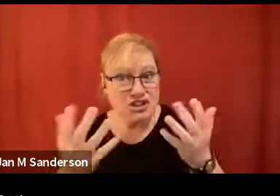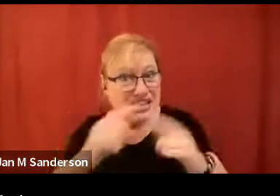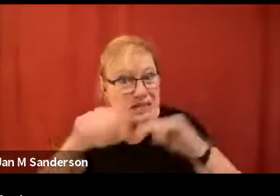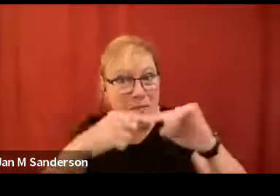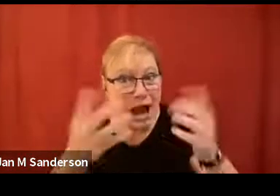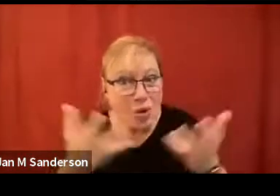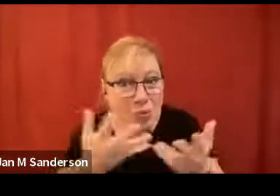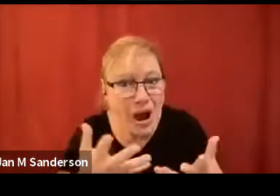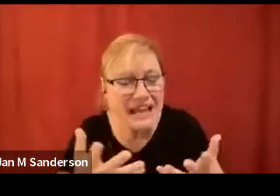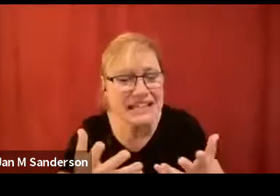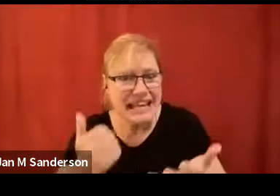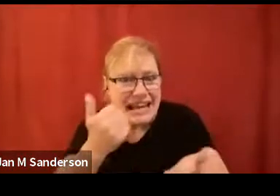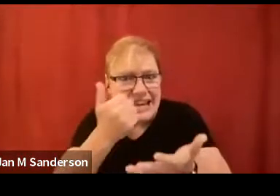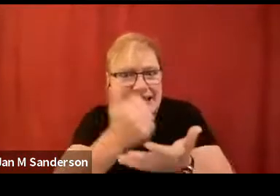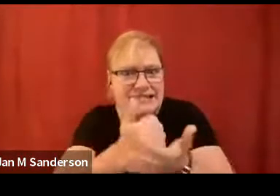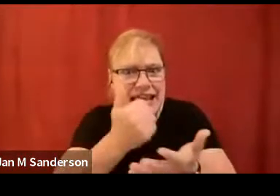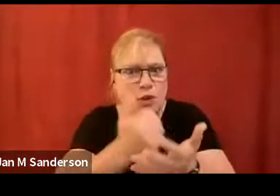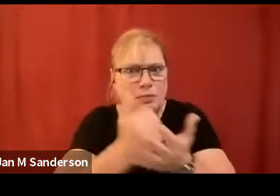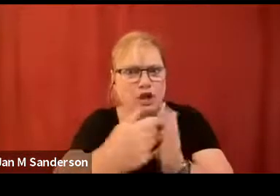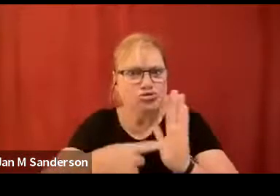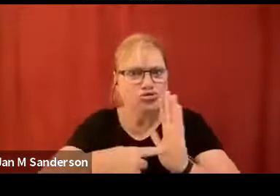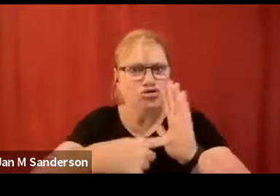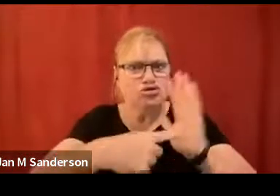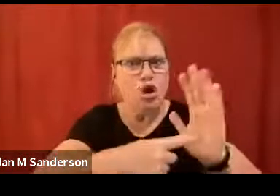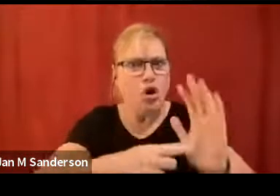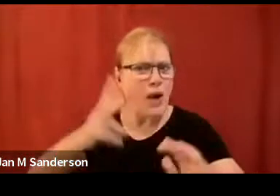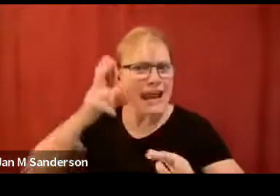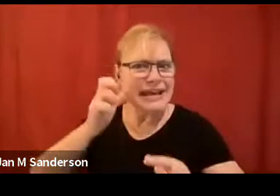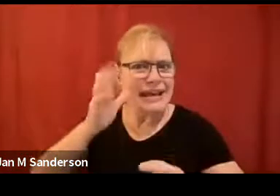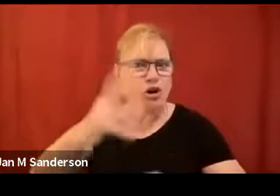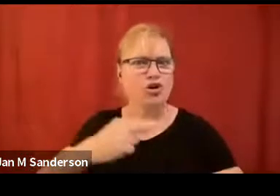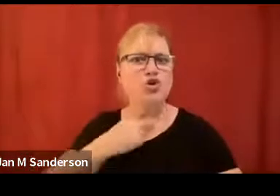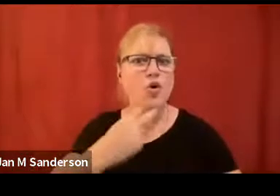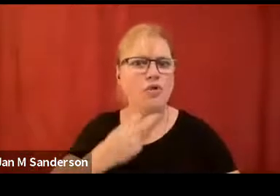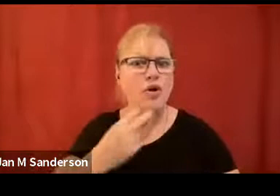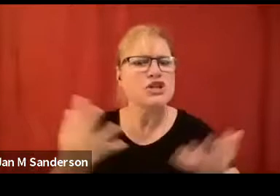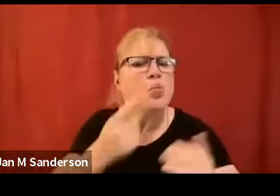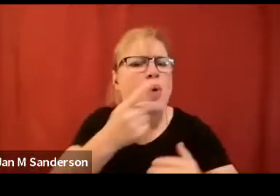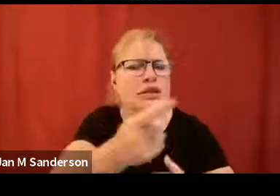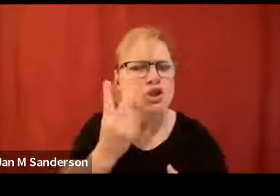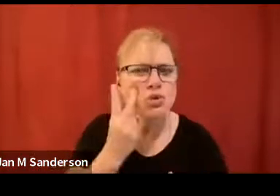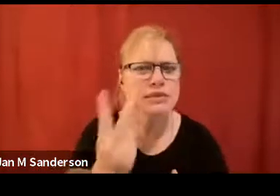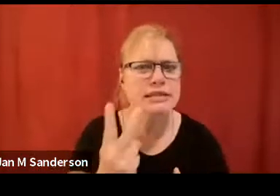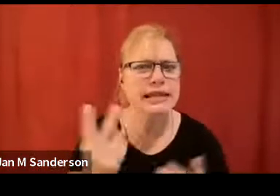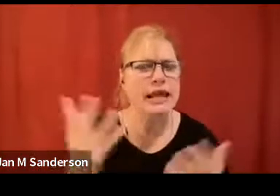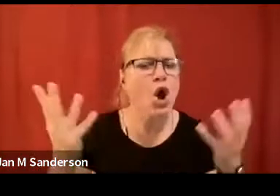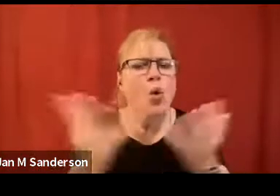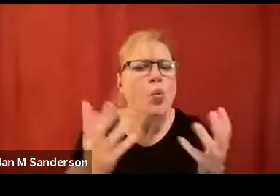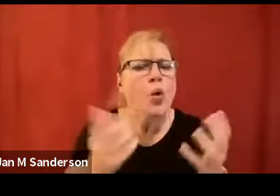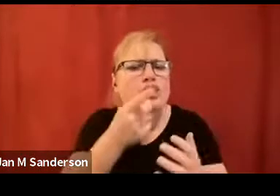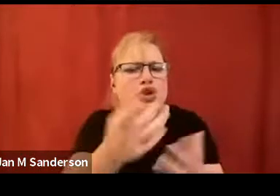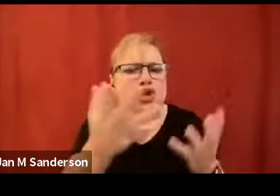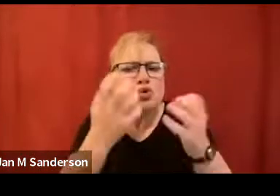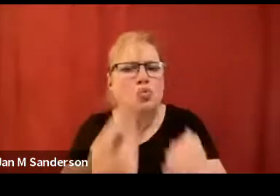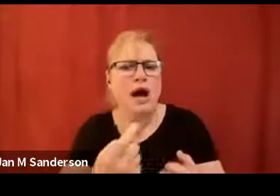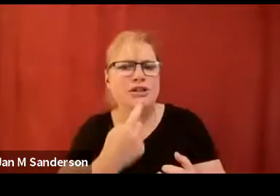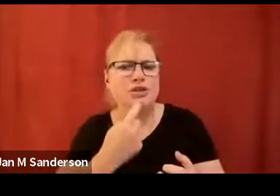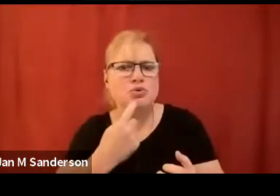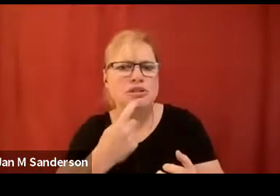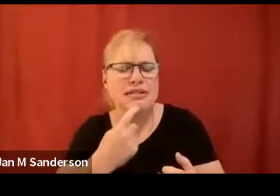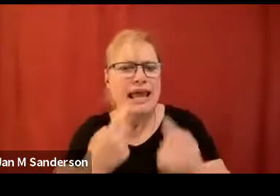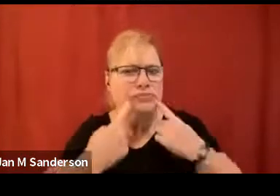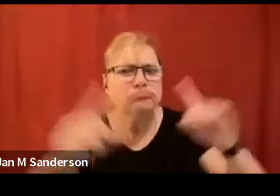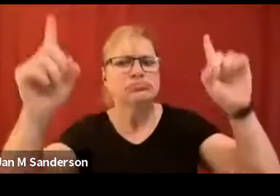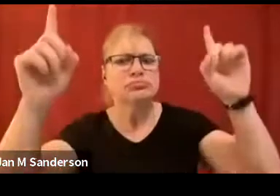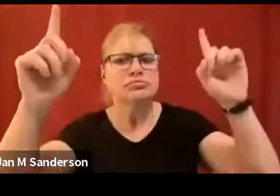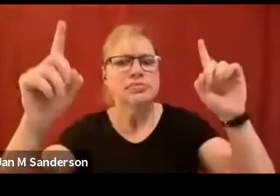girls' voices. So what is it that you see? What is it that you want to say? And how do you want us to make sure